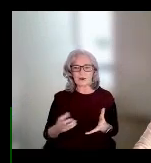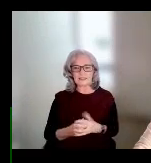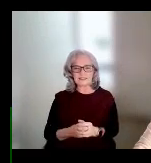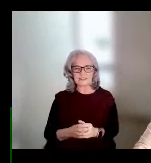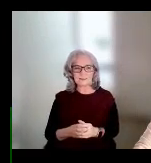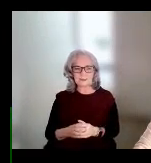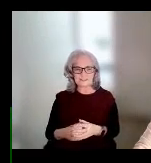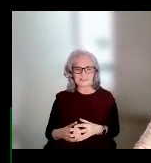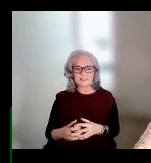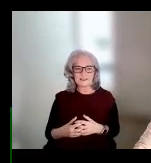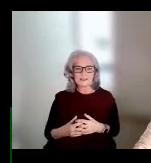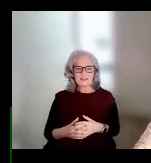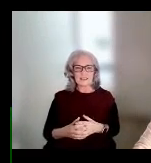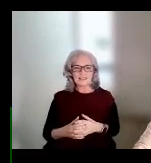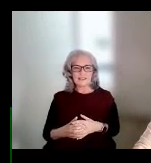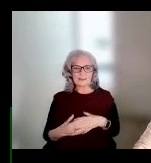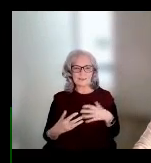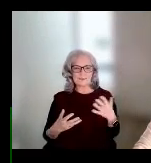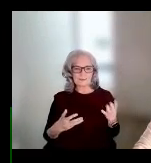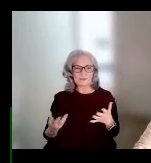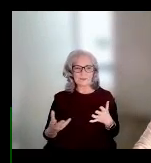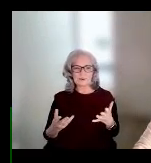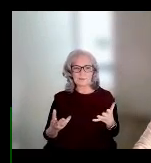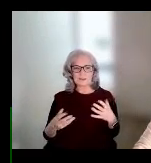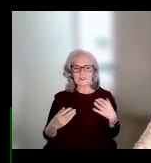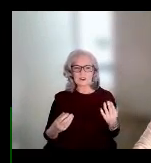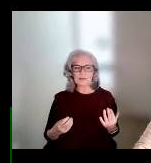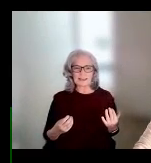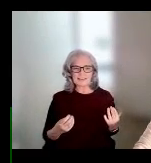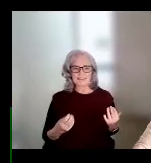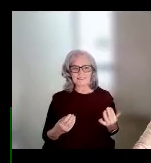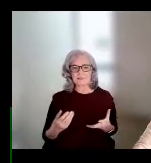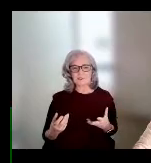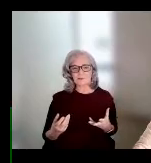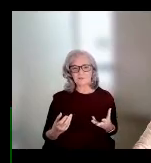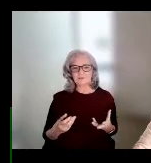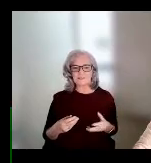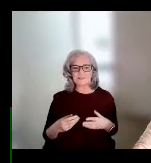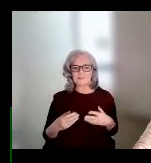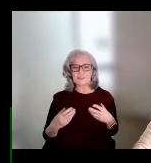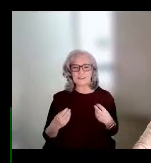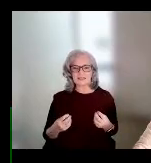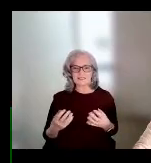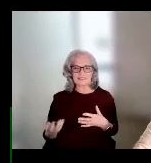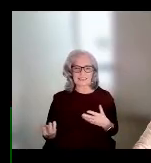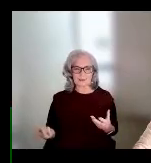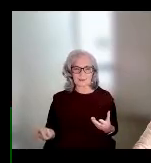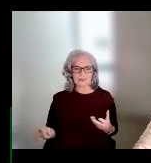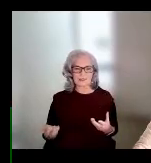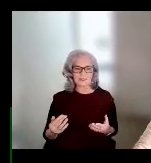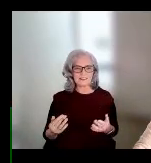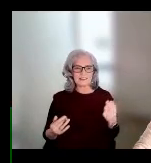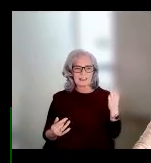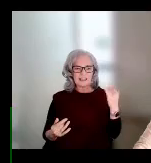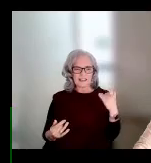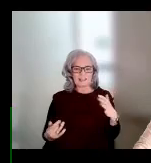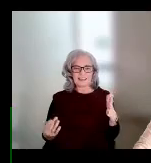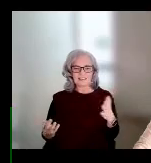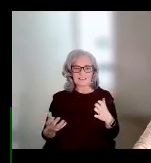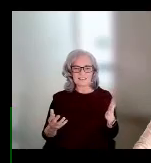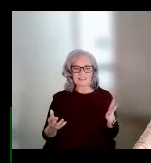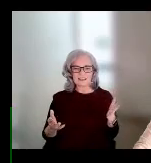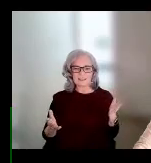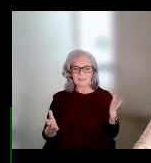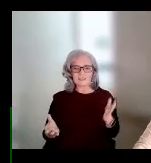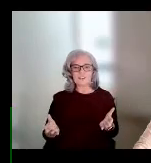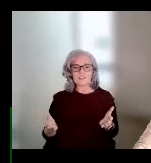And that's why excellence matters. And so here is where we talk about the timely access and responsiveness, that you can access the care when you need, and